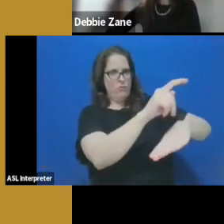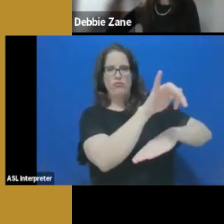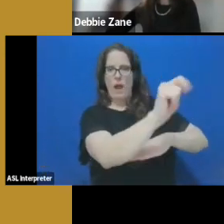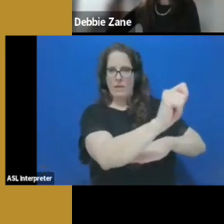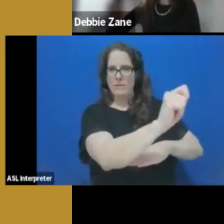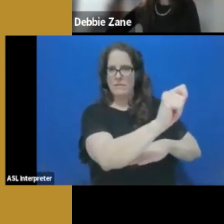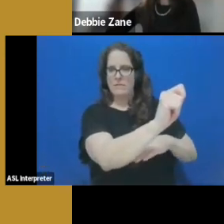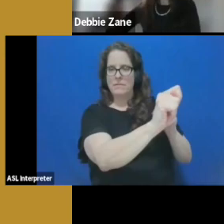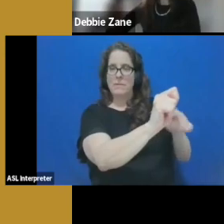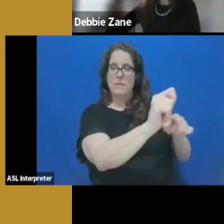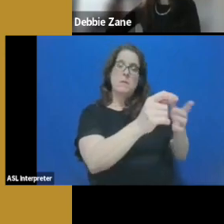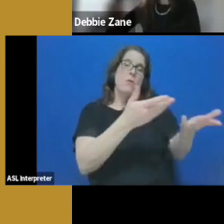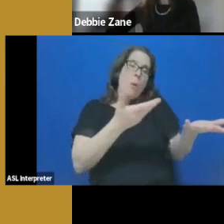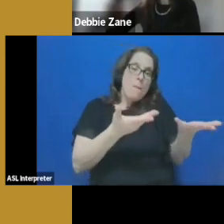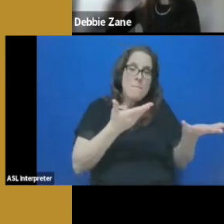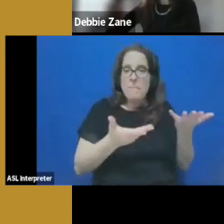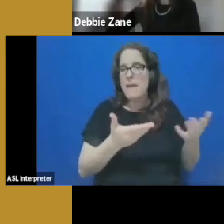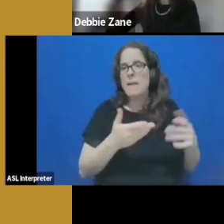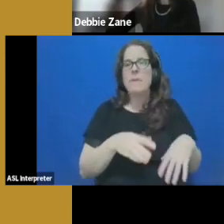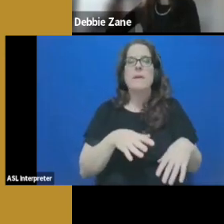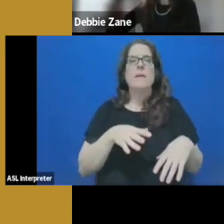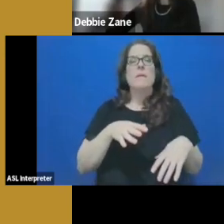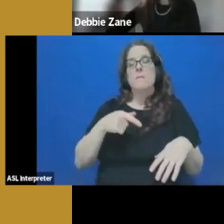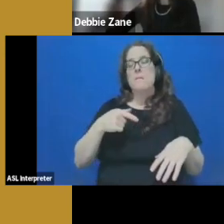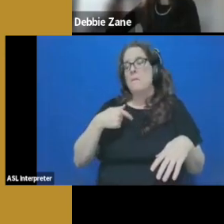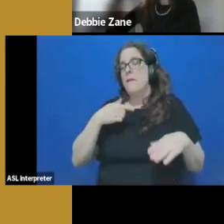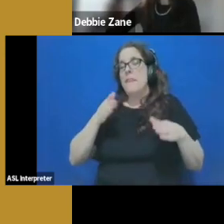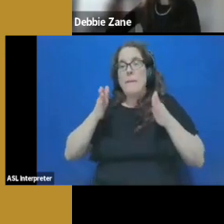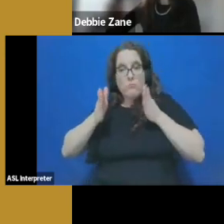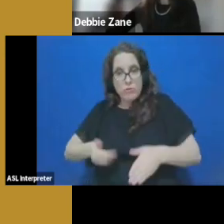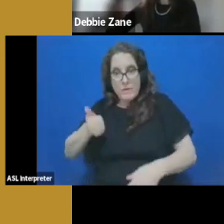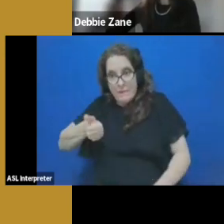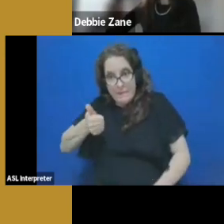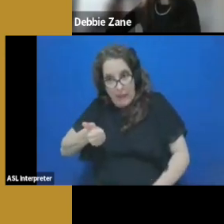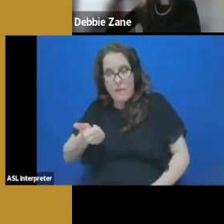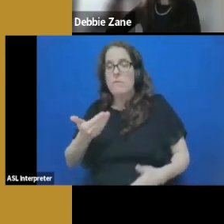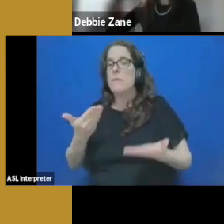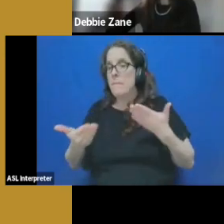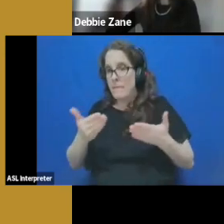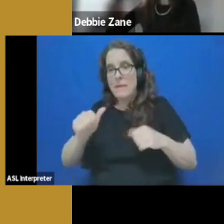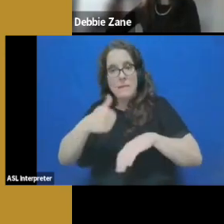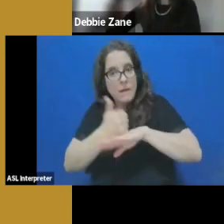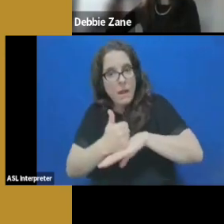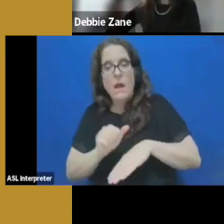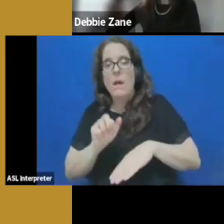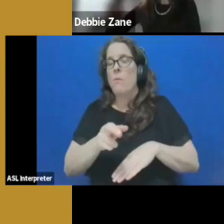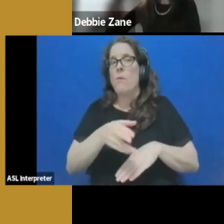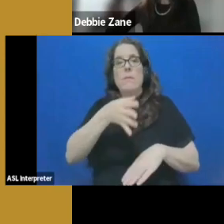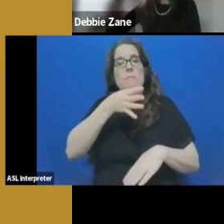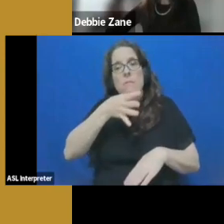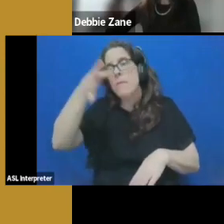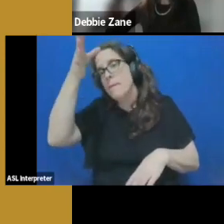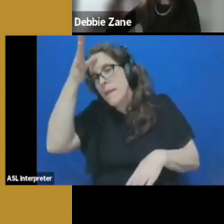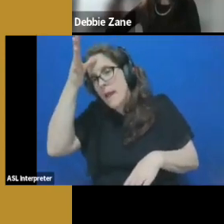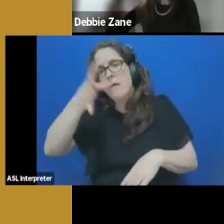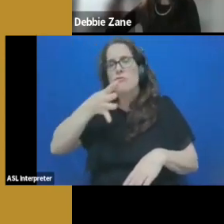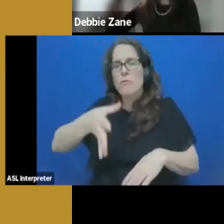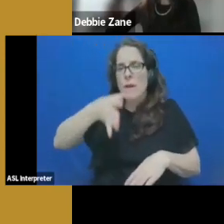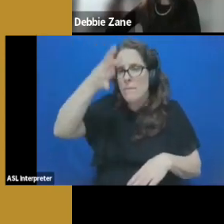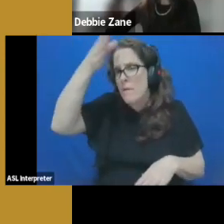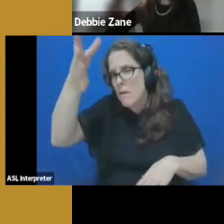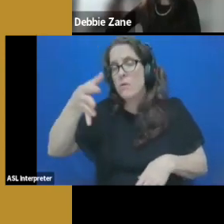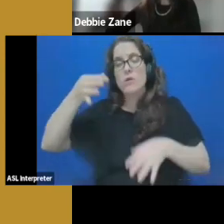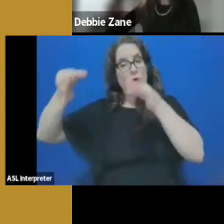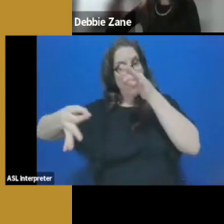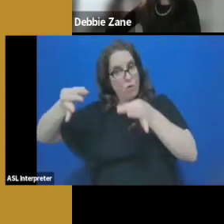beneficiary's parent or grandparents, by the beneficiary's legal guardian, or by a court. The trust is often used to